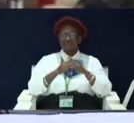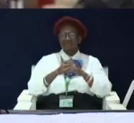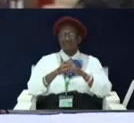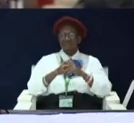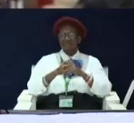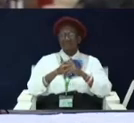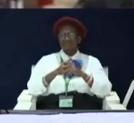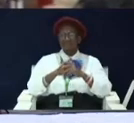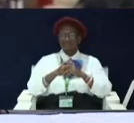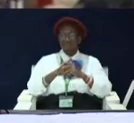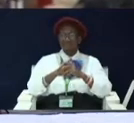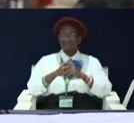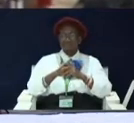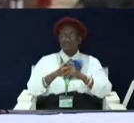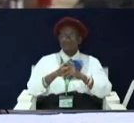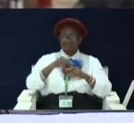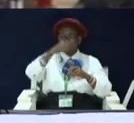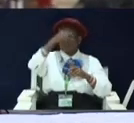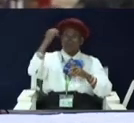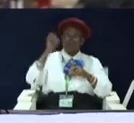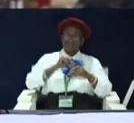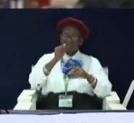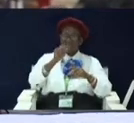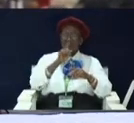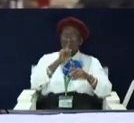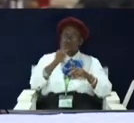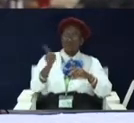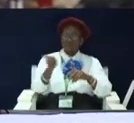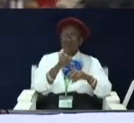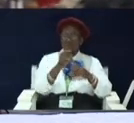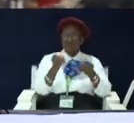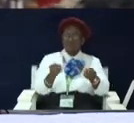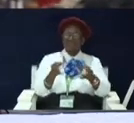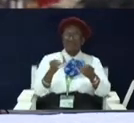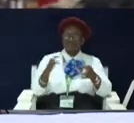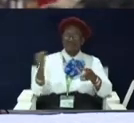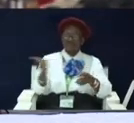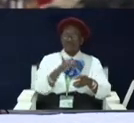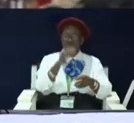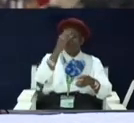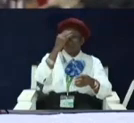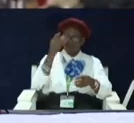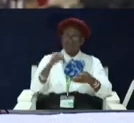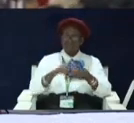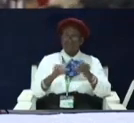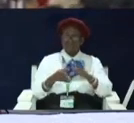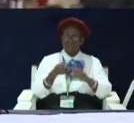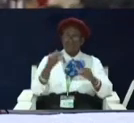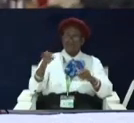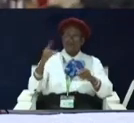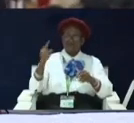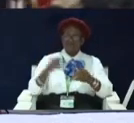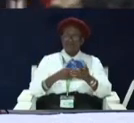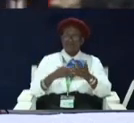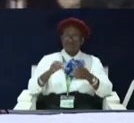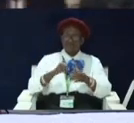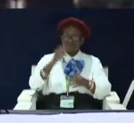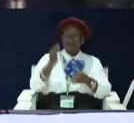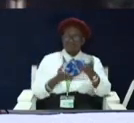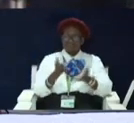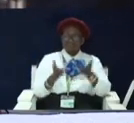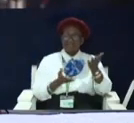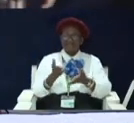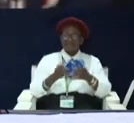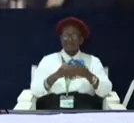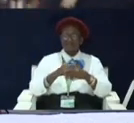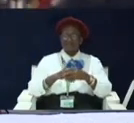temi, because I'm sure many of you know the history of the Holy Ghost service. Mo mo pe gbogbo yin le mo itan tin be